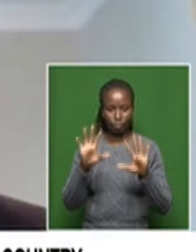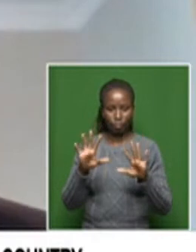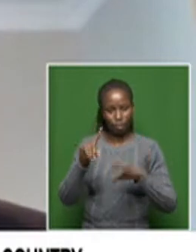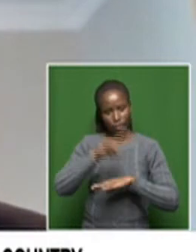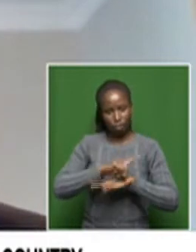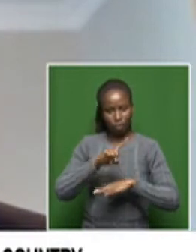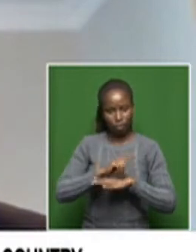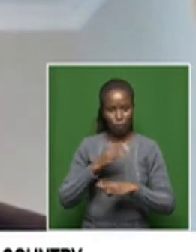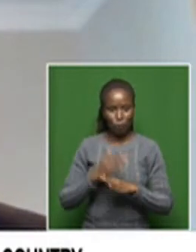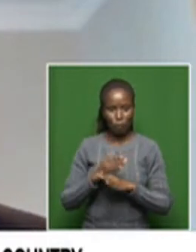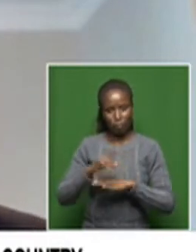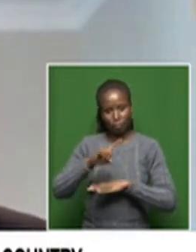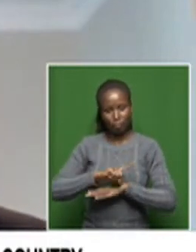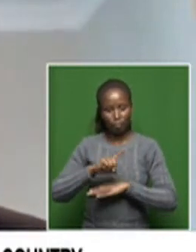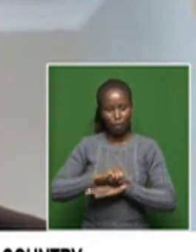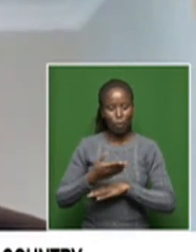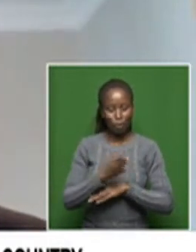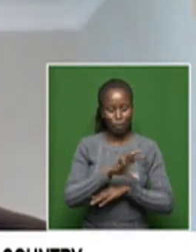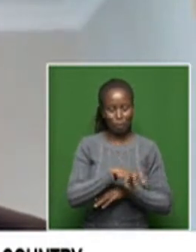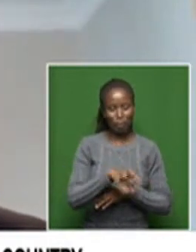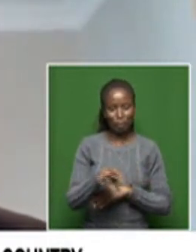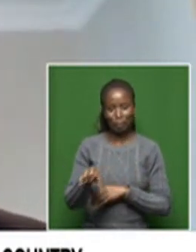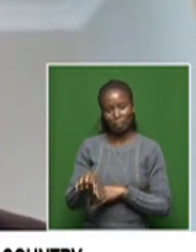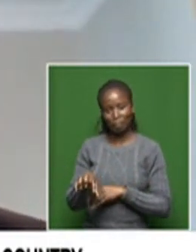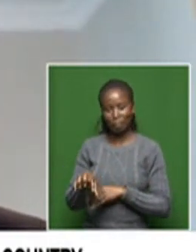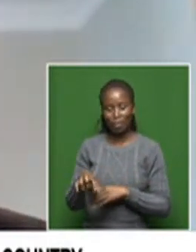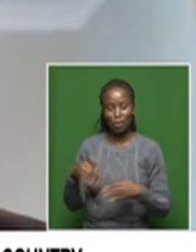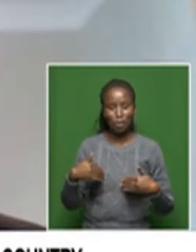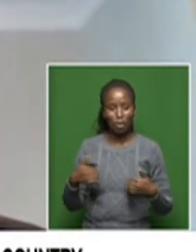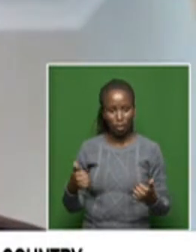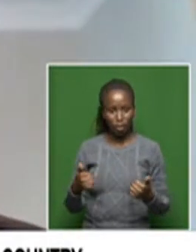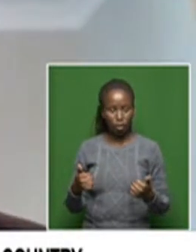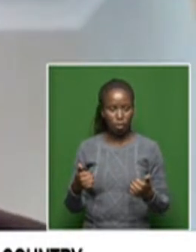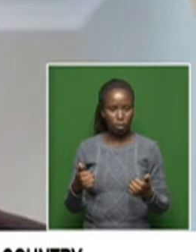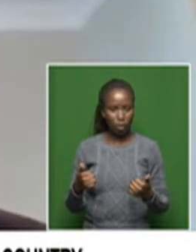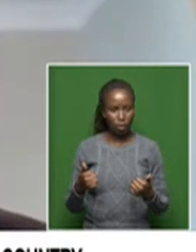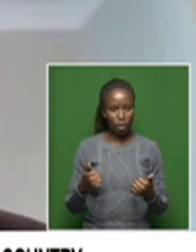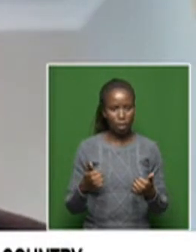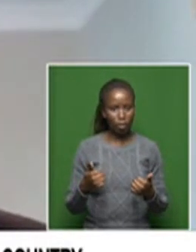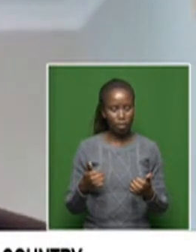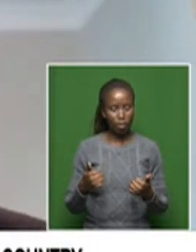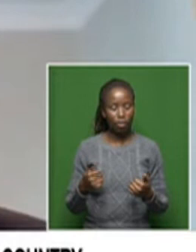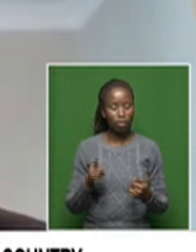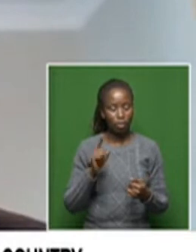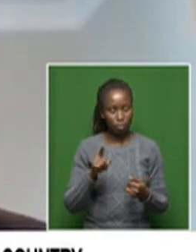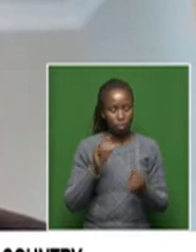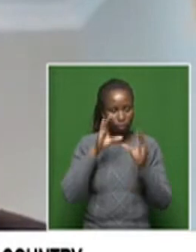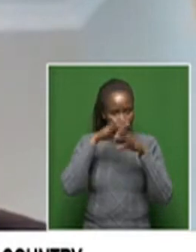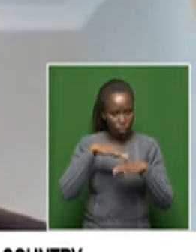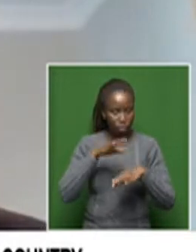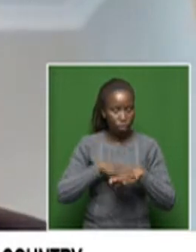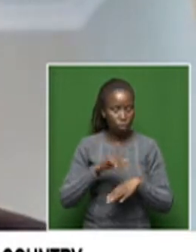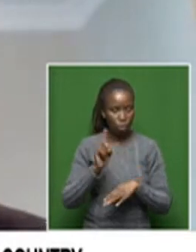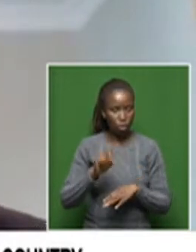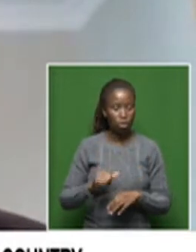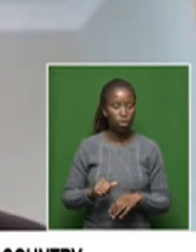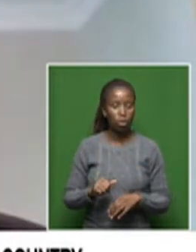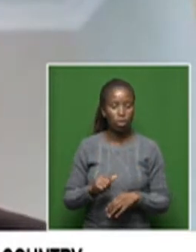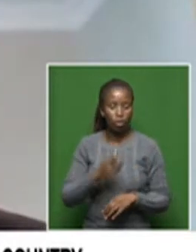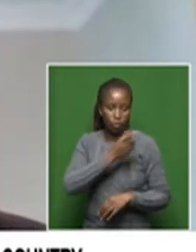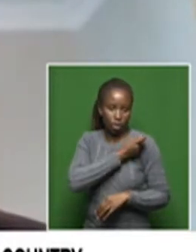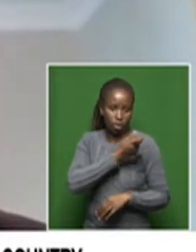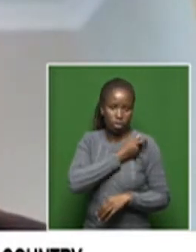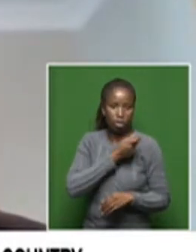10 working days, and all the provincial health departments and provincial education departments are going to focus on